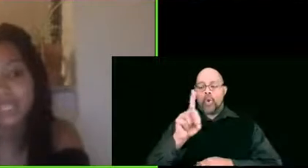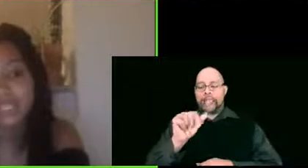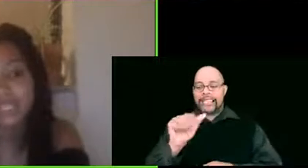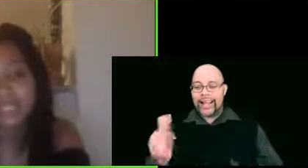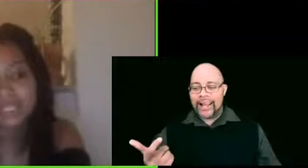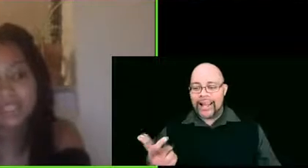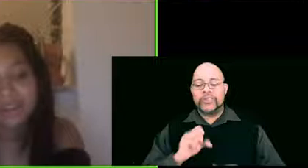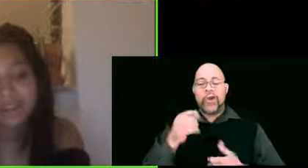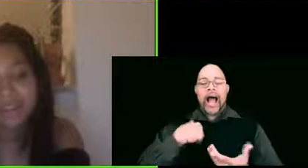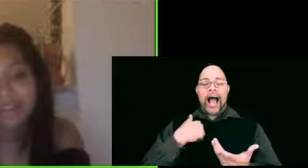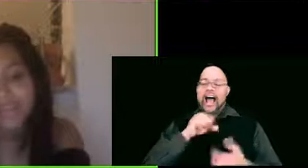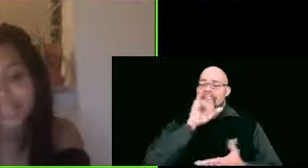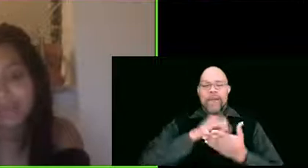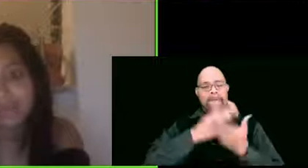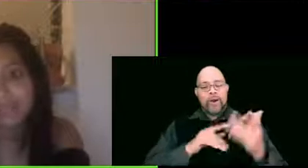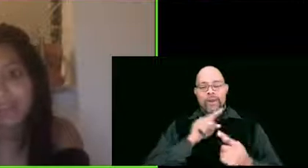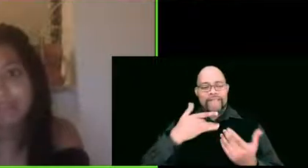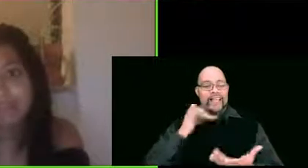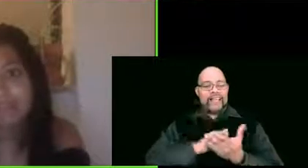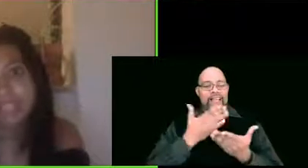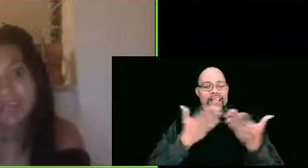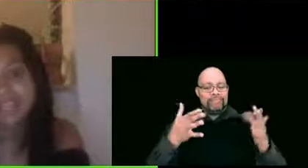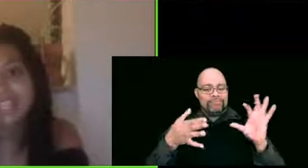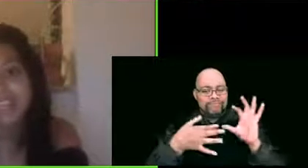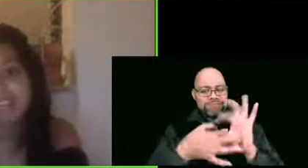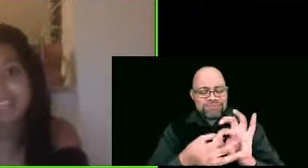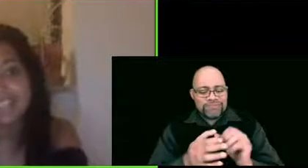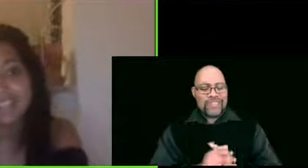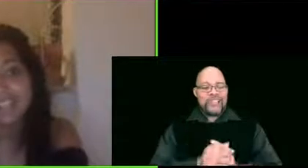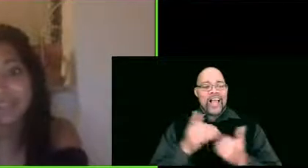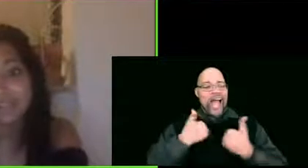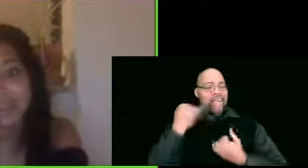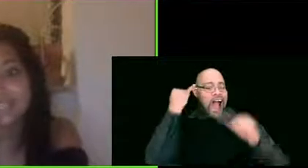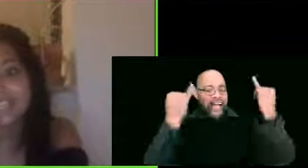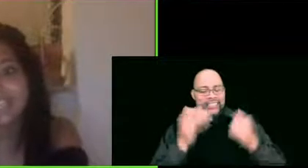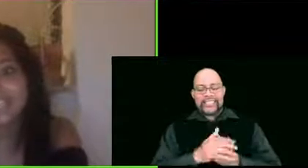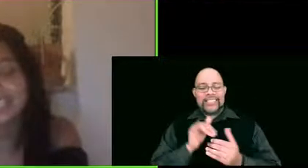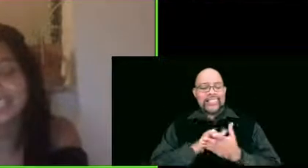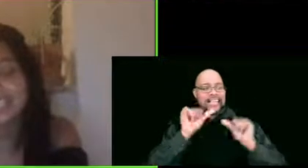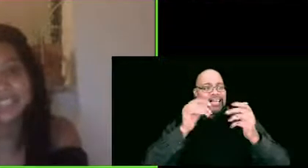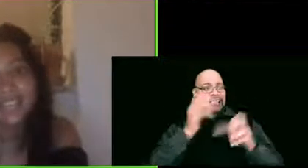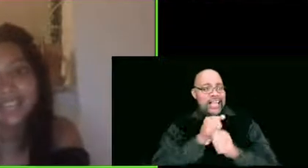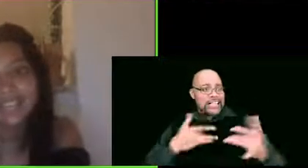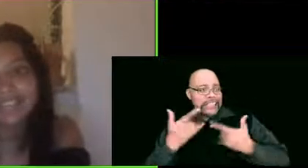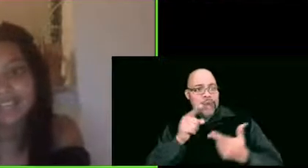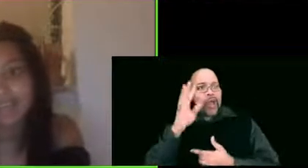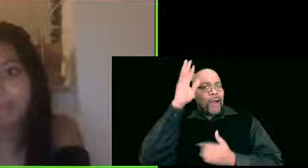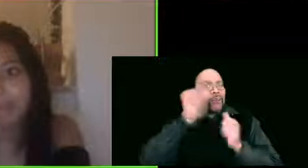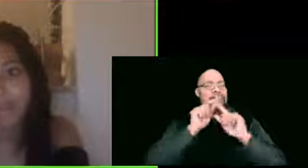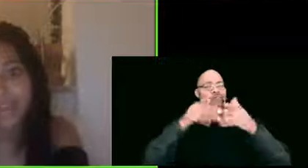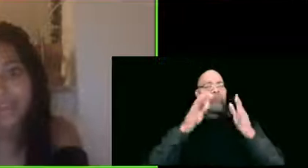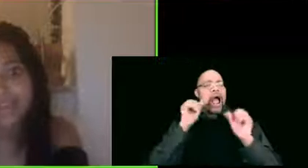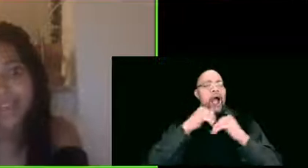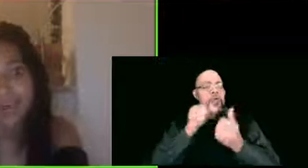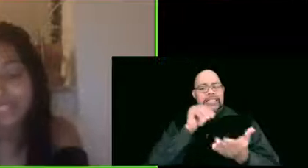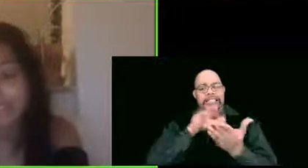on your data. So I love that aspect when you kind of feel like things are coming together and you have ideas and the scientists get excited and you're coming